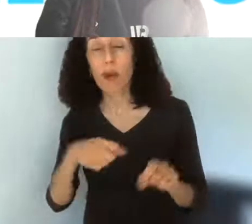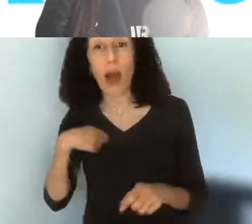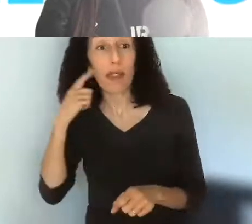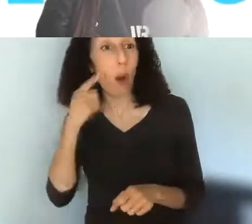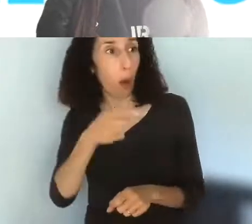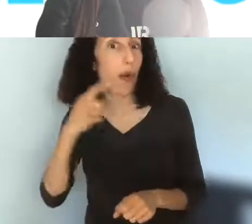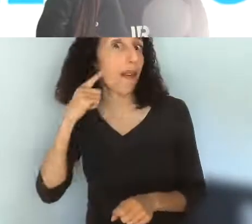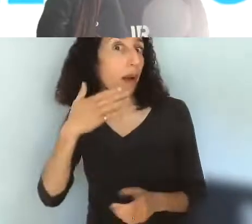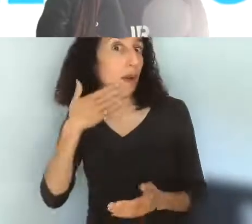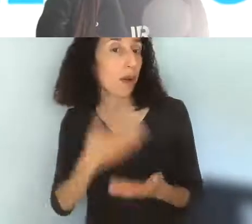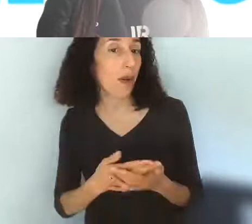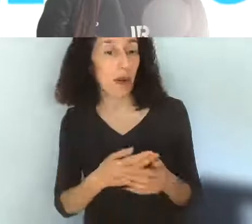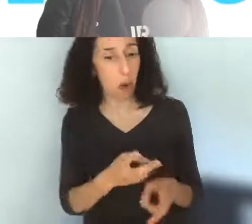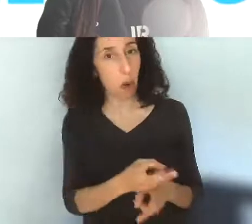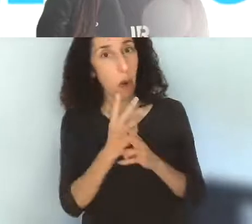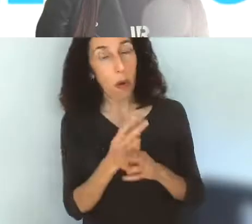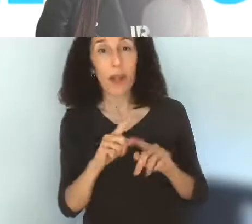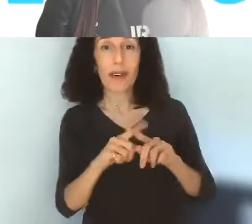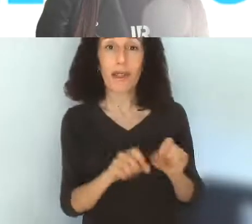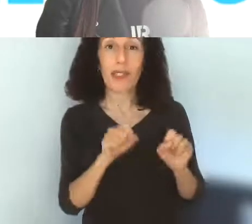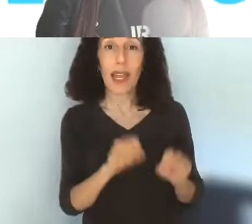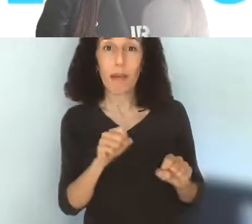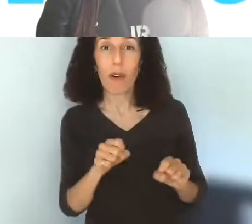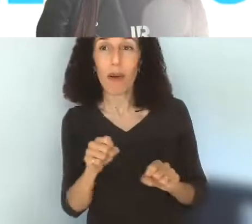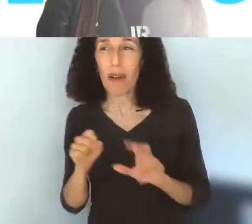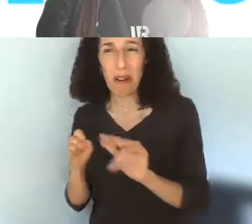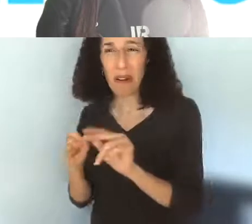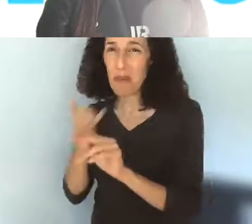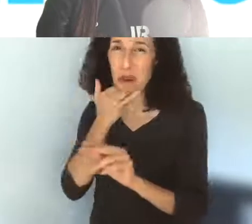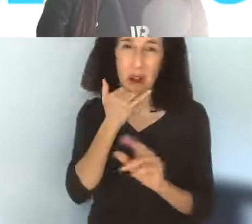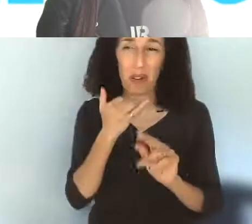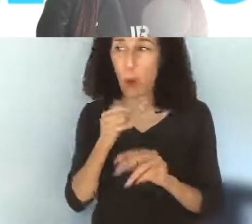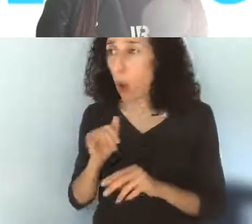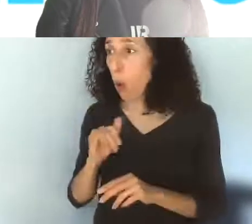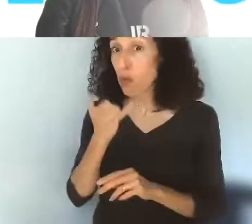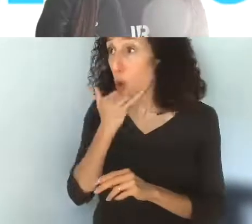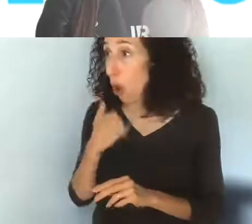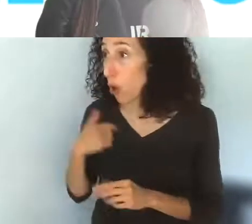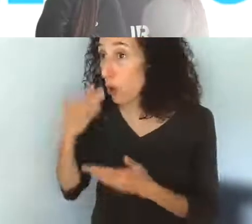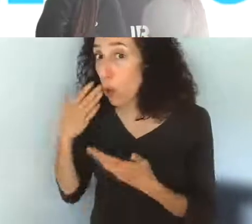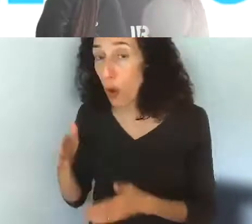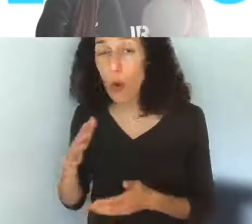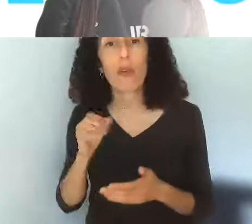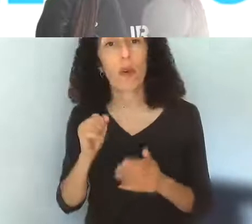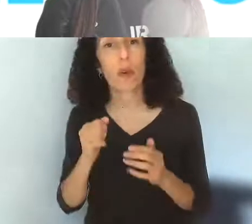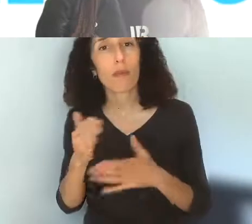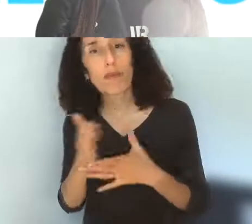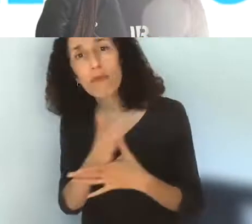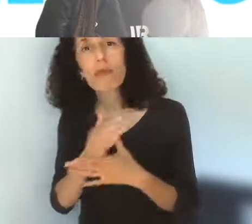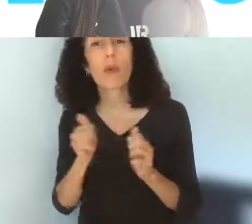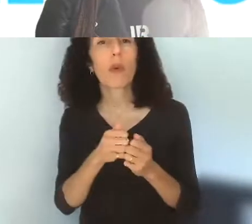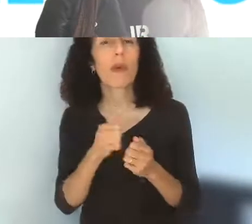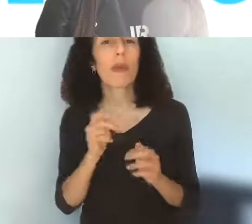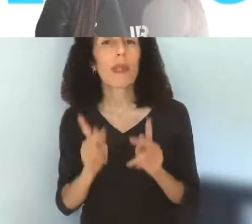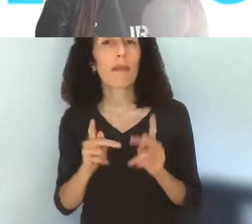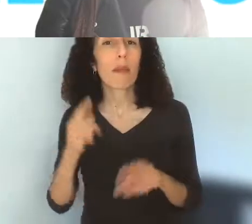that. And, you know, this idea of people first language as opposed to identity first language, which, you know,